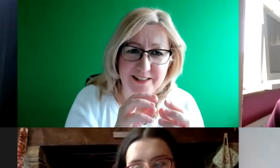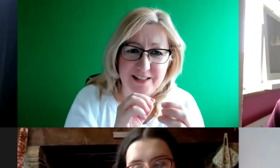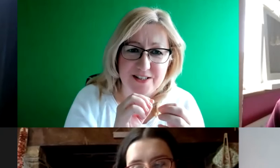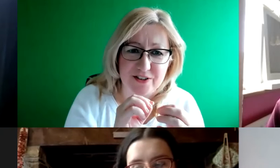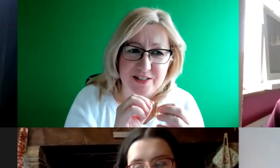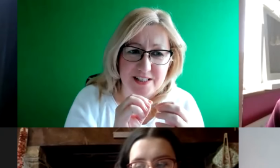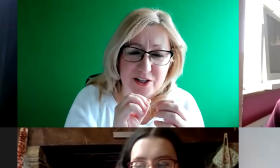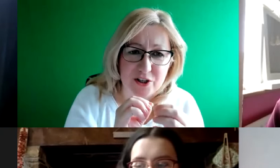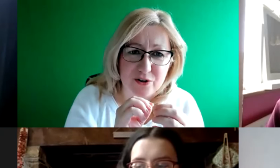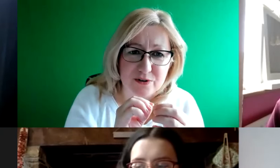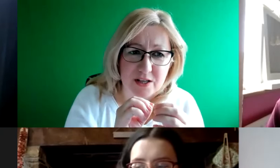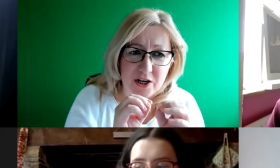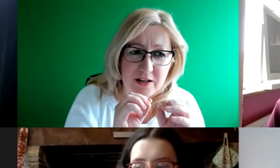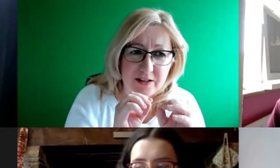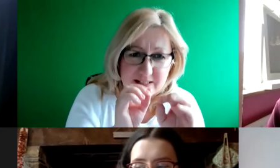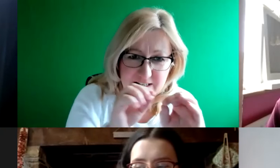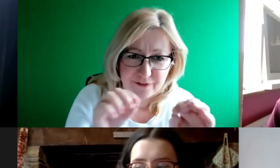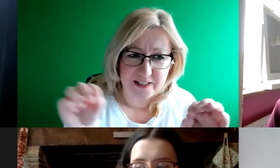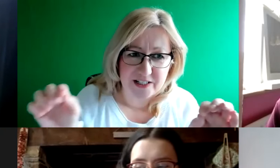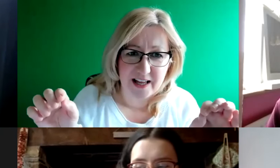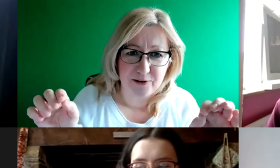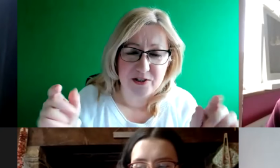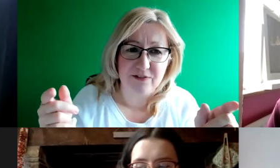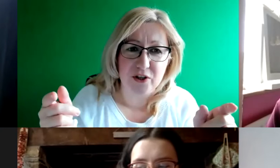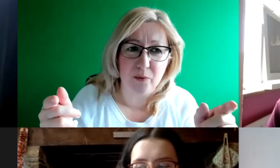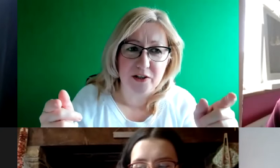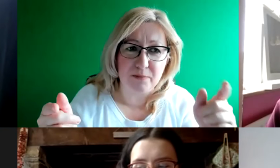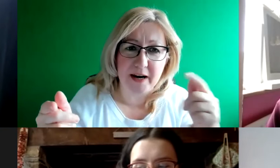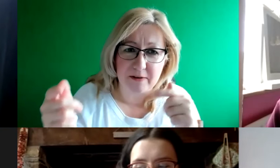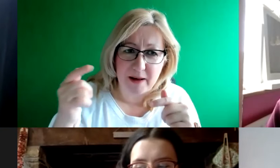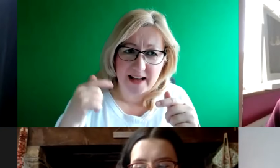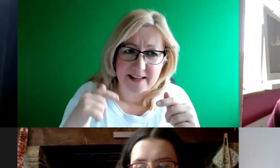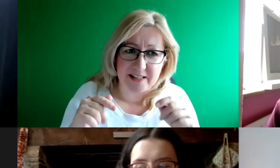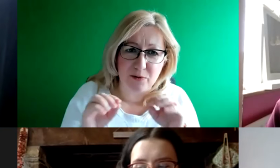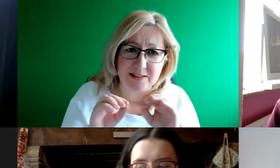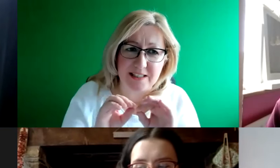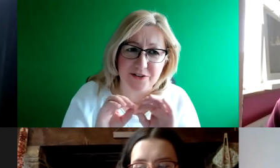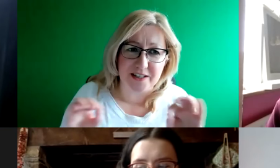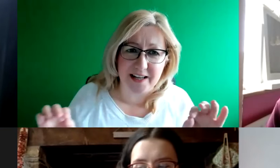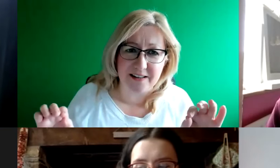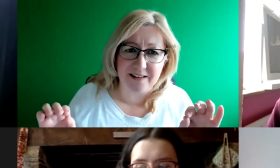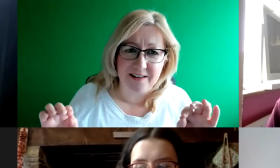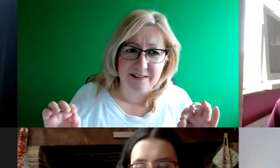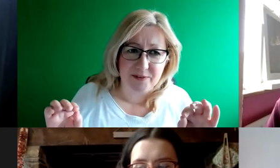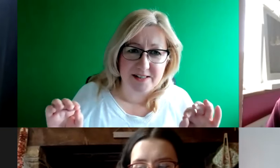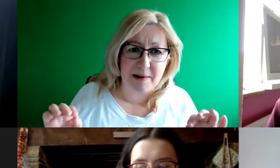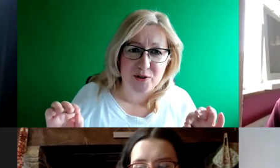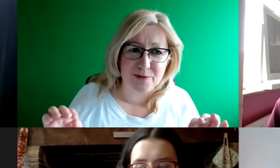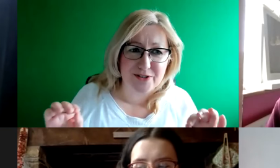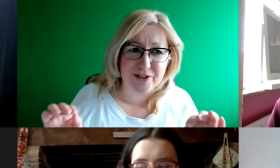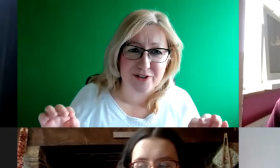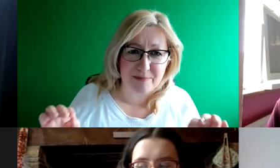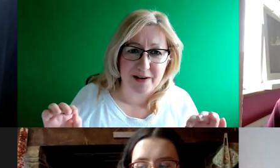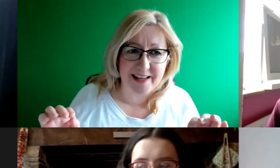metaphorical constructions that you use can differ in each language, even though when you pair it back and you think, what's the underlying